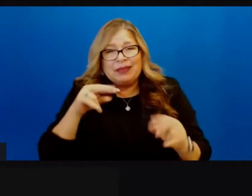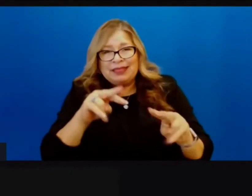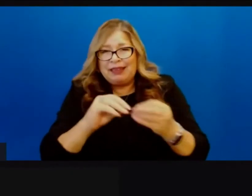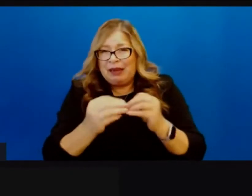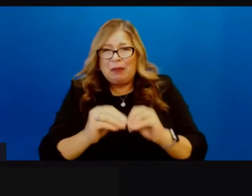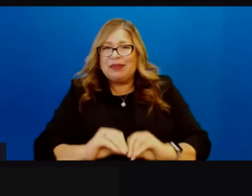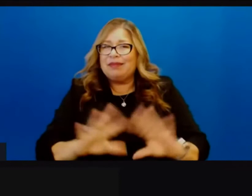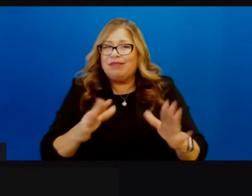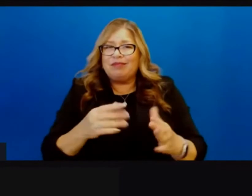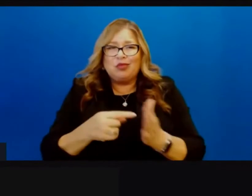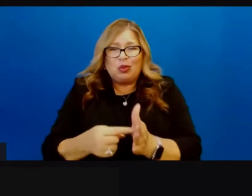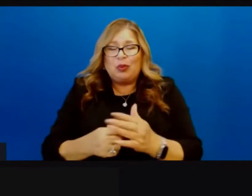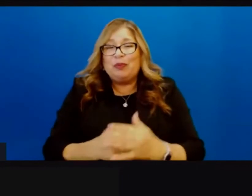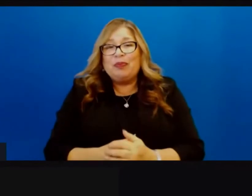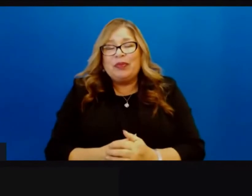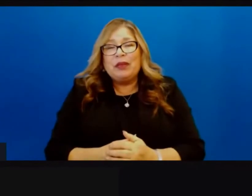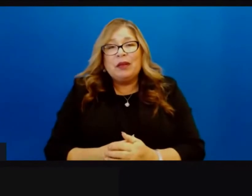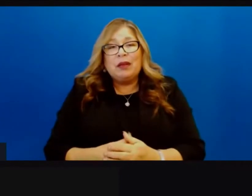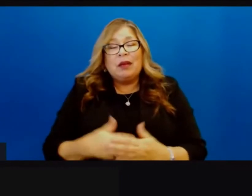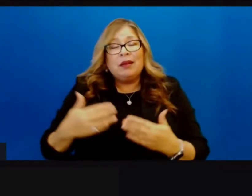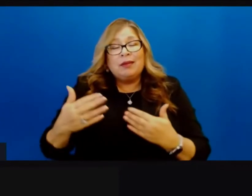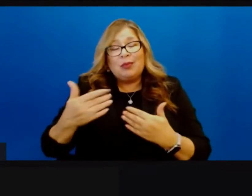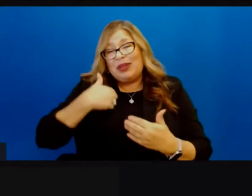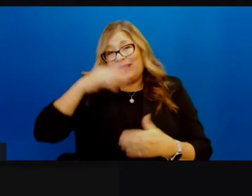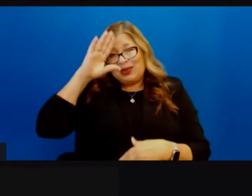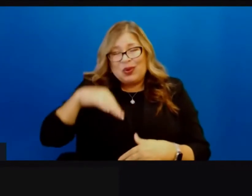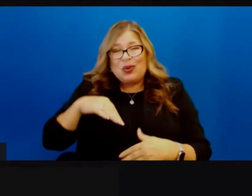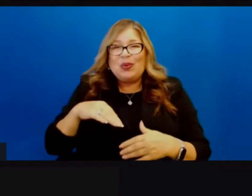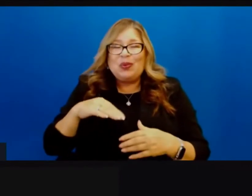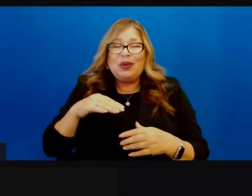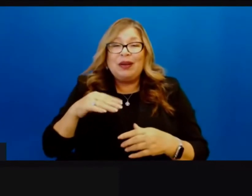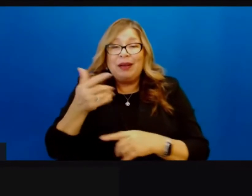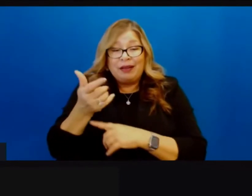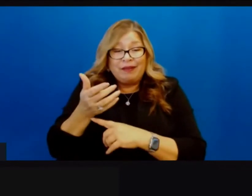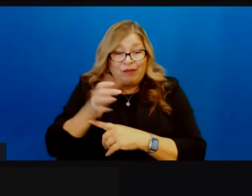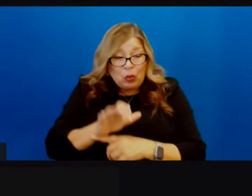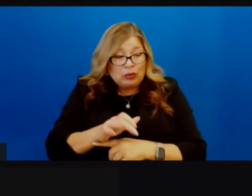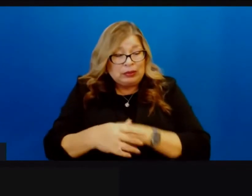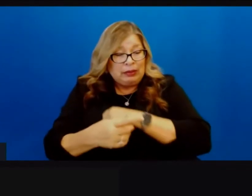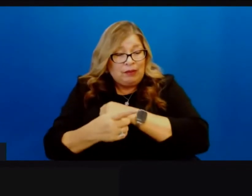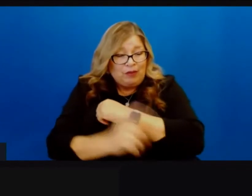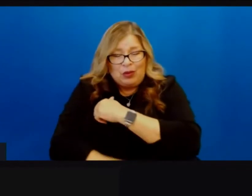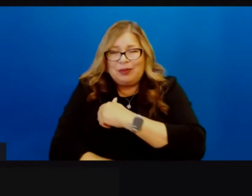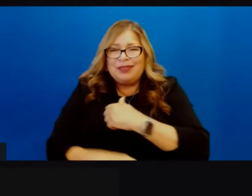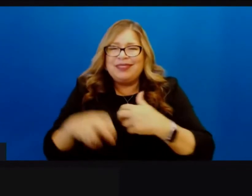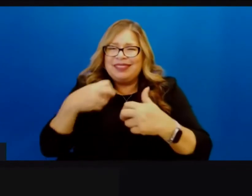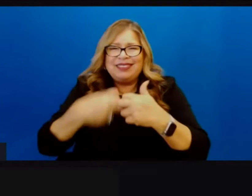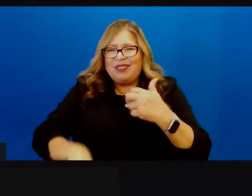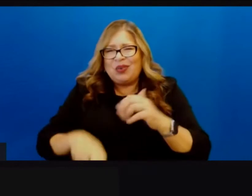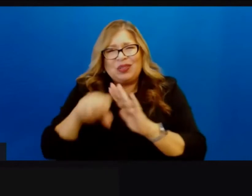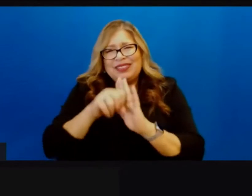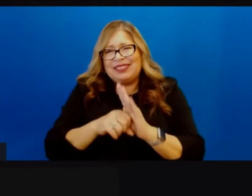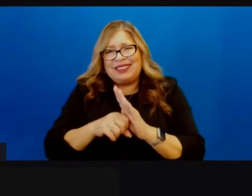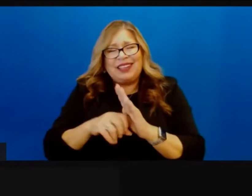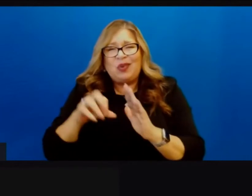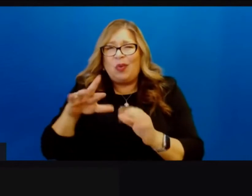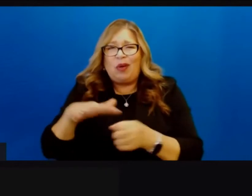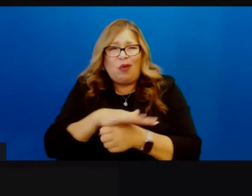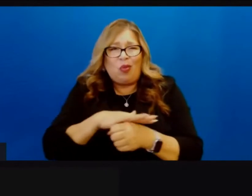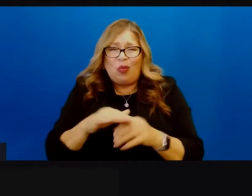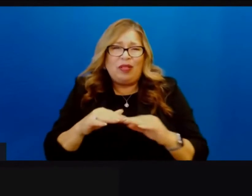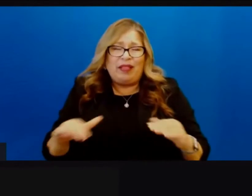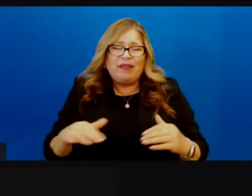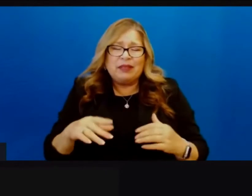issues around enforcement, whether it's at the state or local level, have been tricky throughout the pandemic. We want to make sure that our